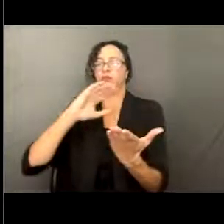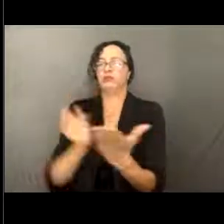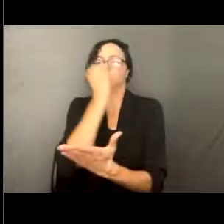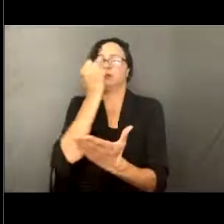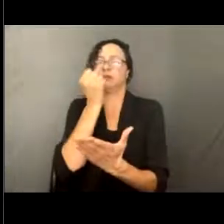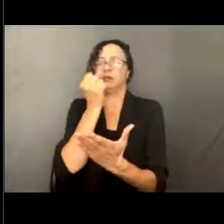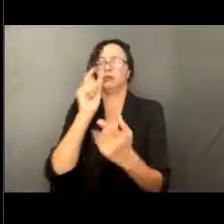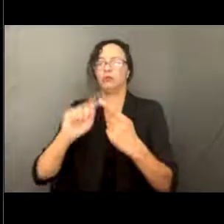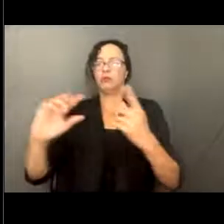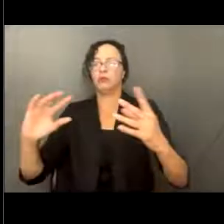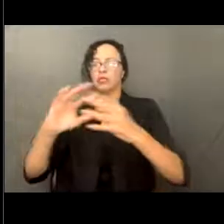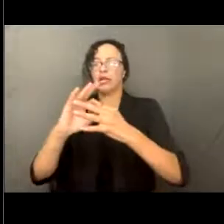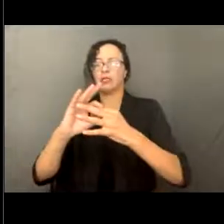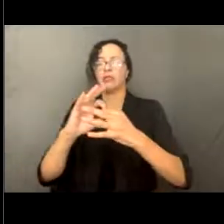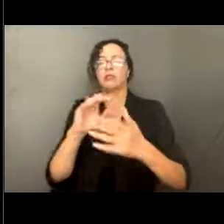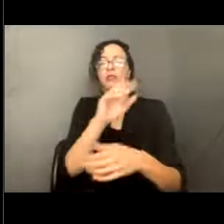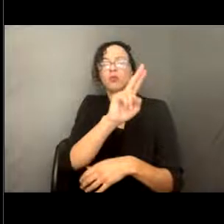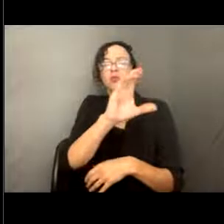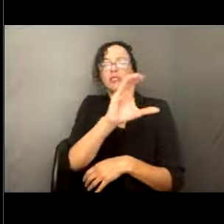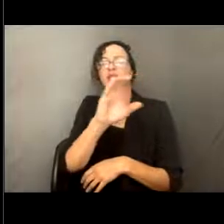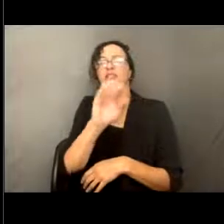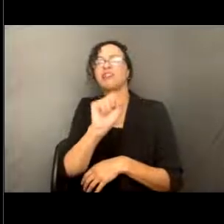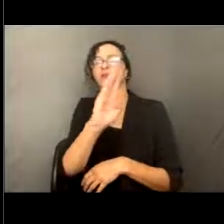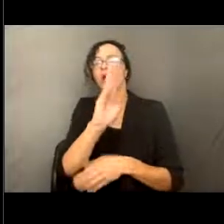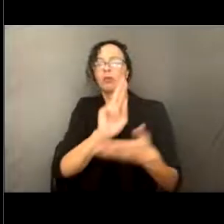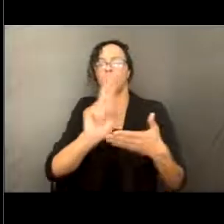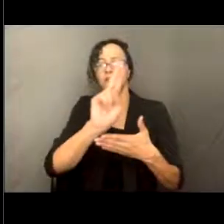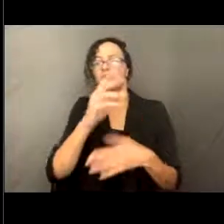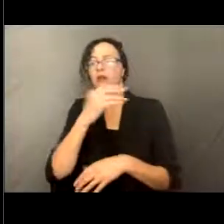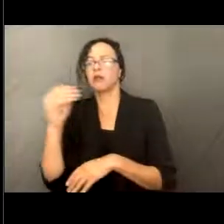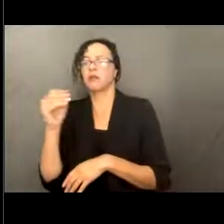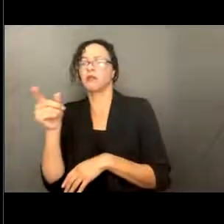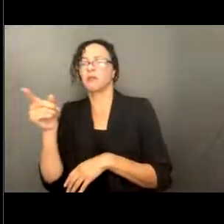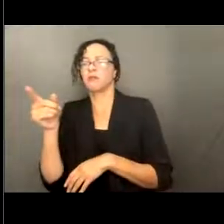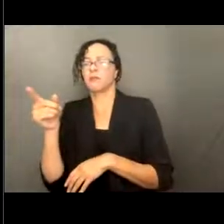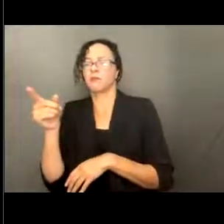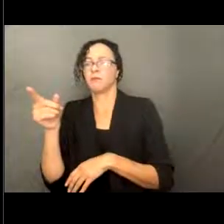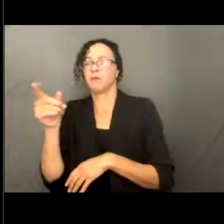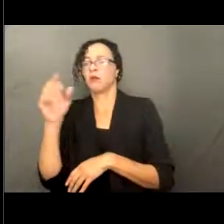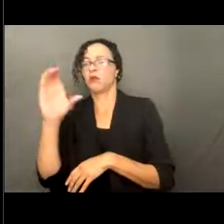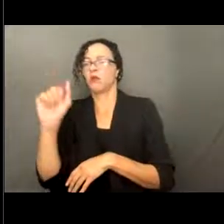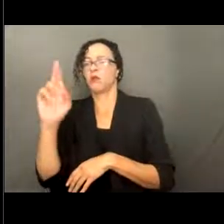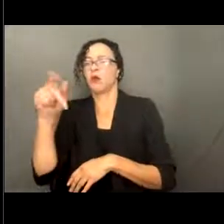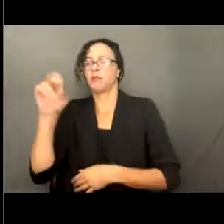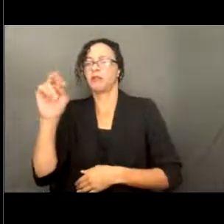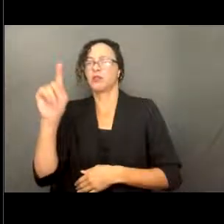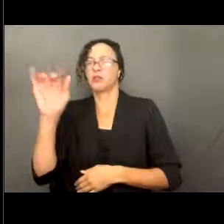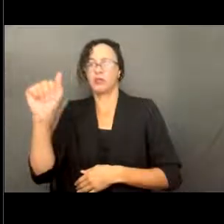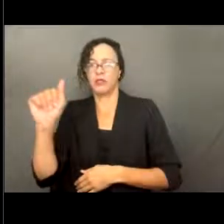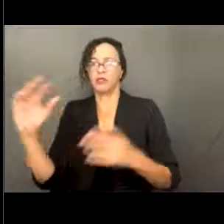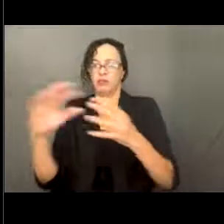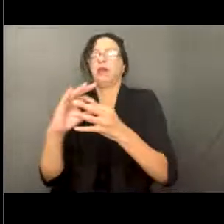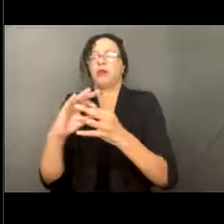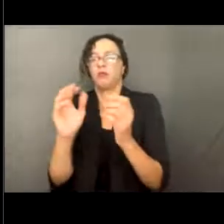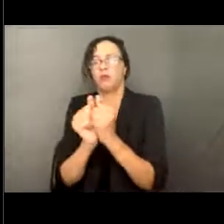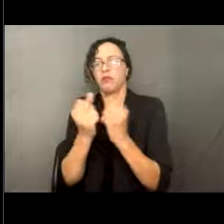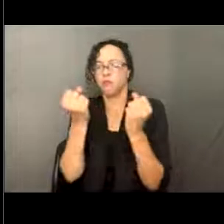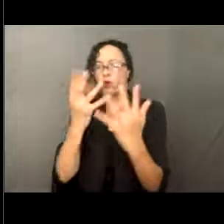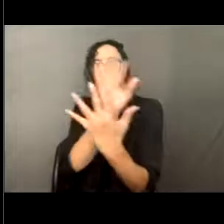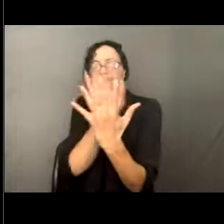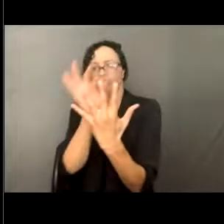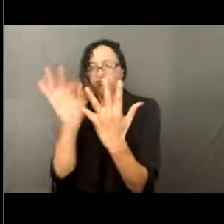Santa Barbara and Carpinteria with choices of modes of transportation, not just one mode of transportation. So